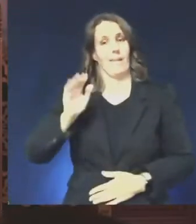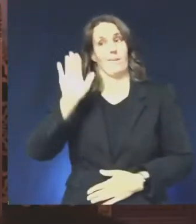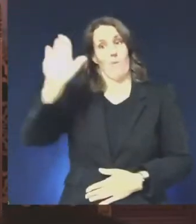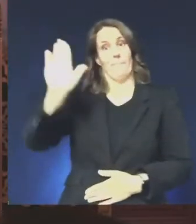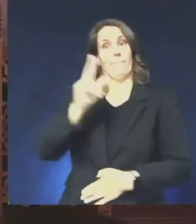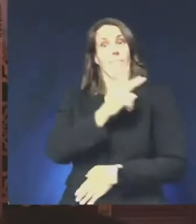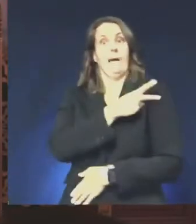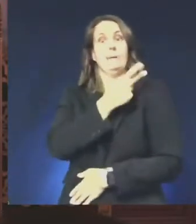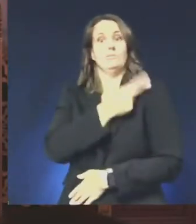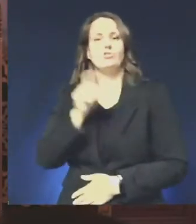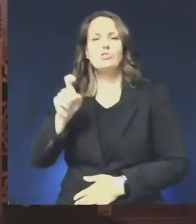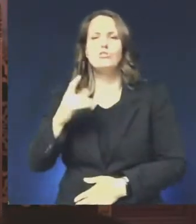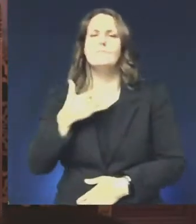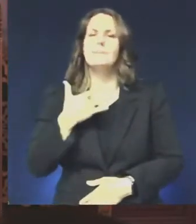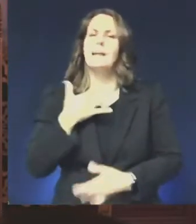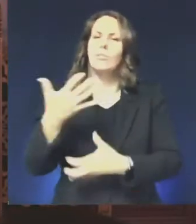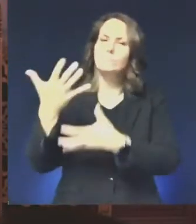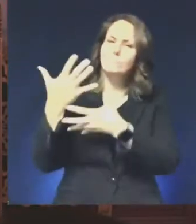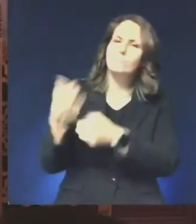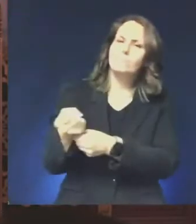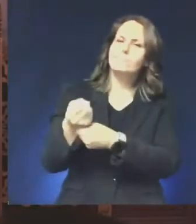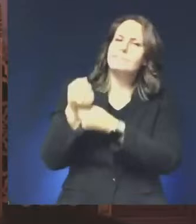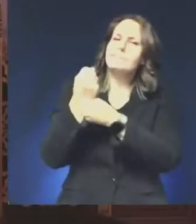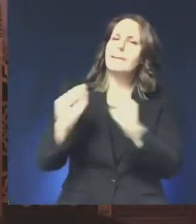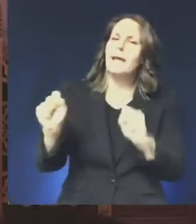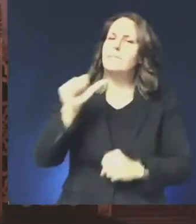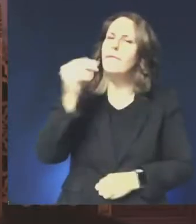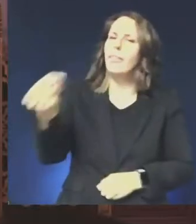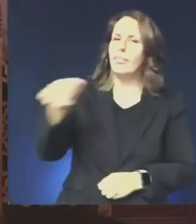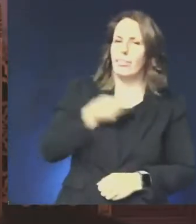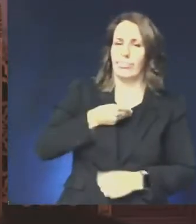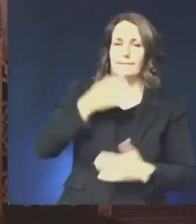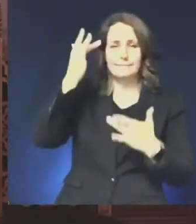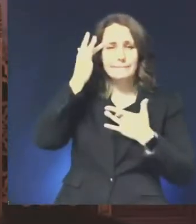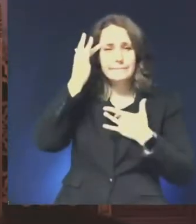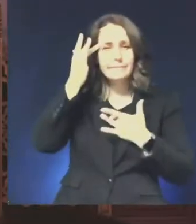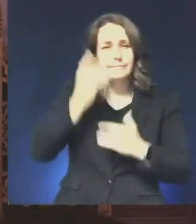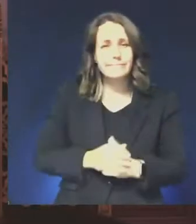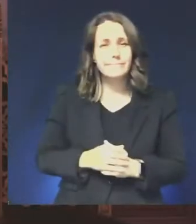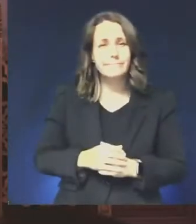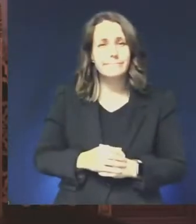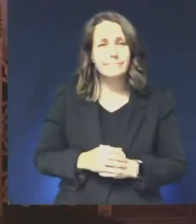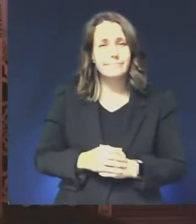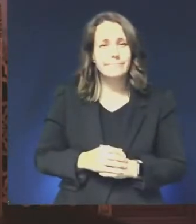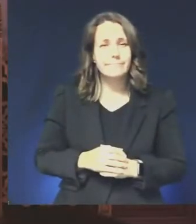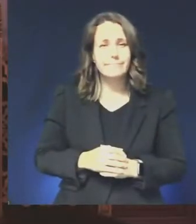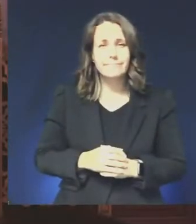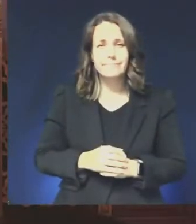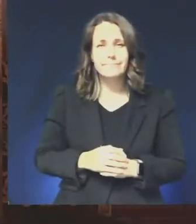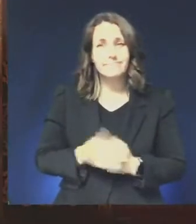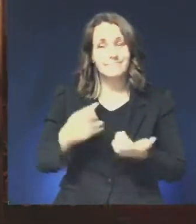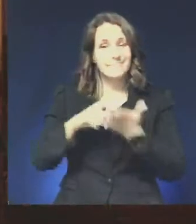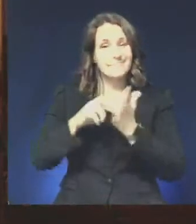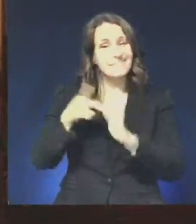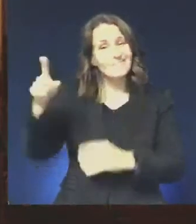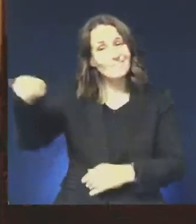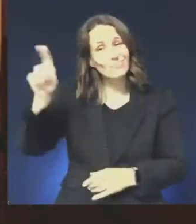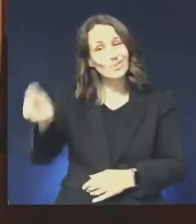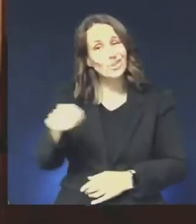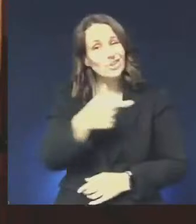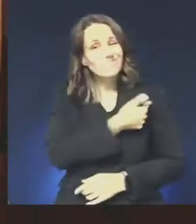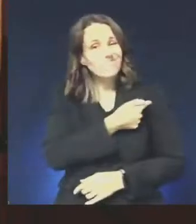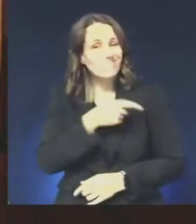require the masks, I think that's a reasonable thing to do. And I would just add, healthcare